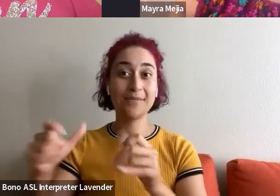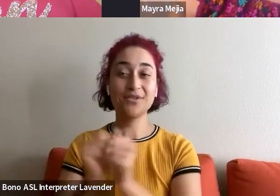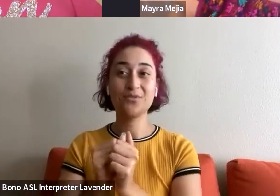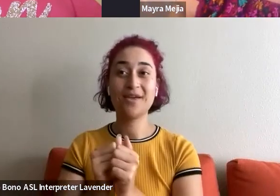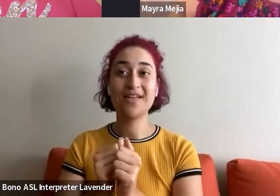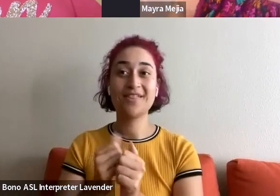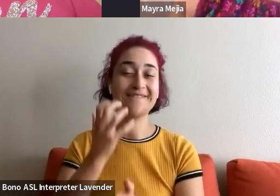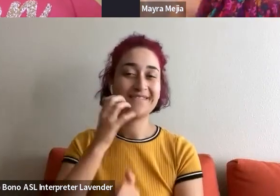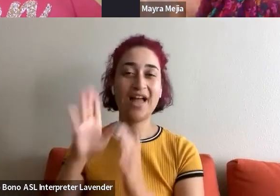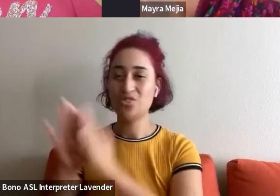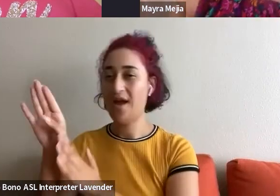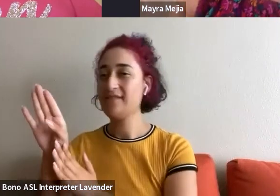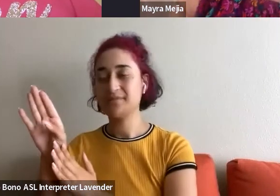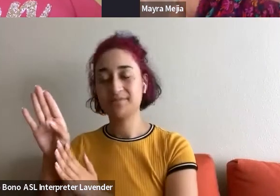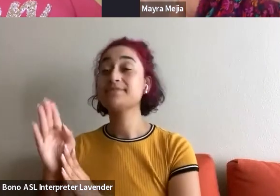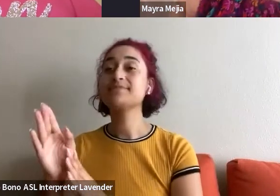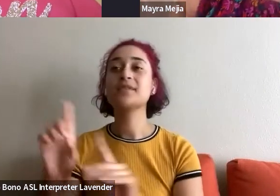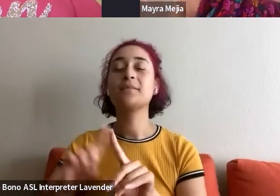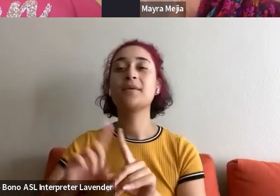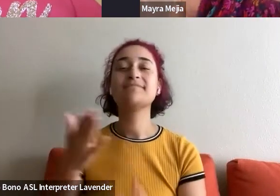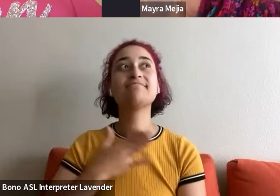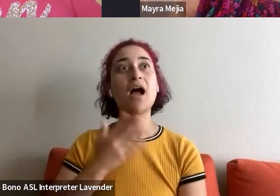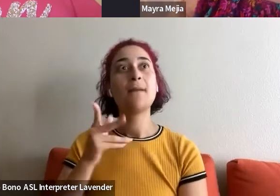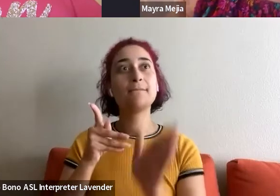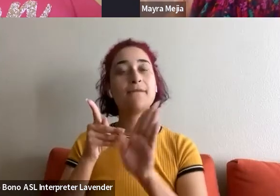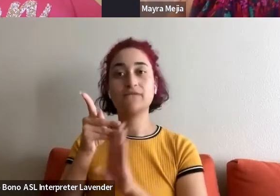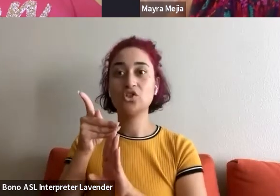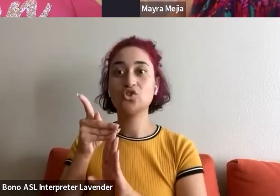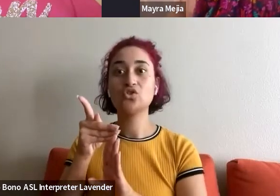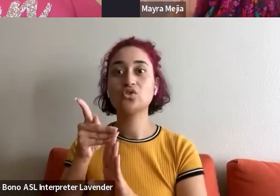Thriving. As far as my like professional career,